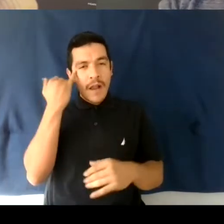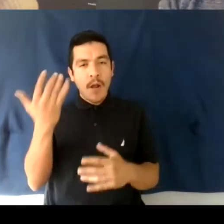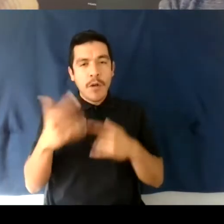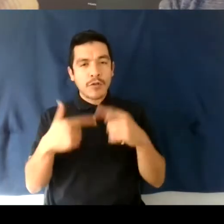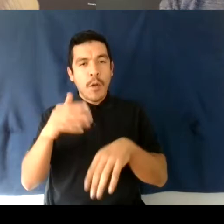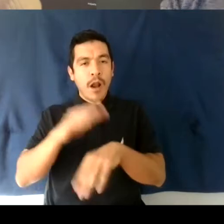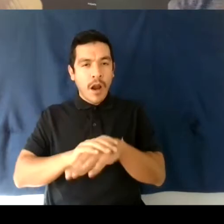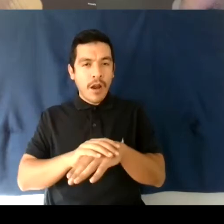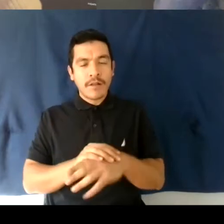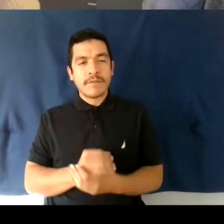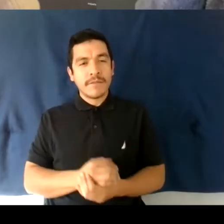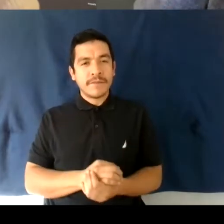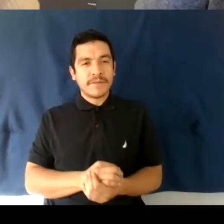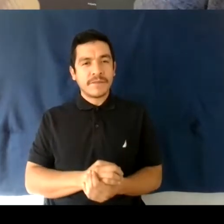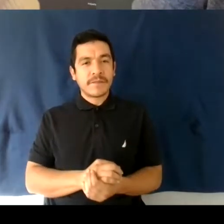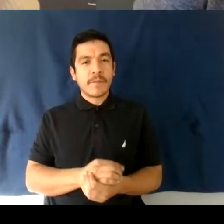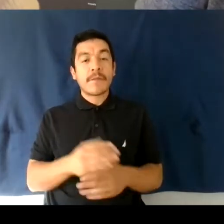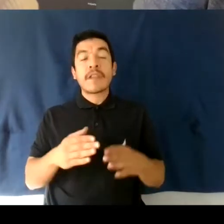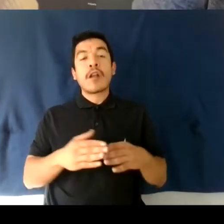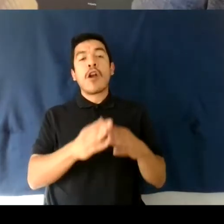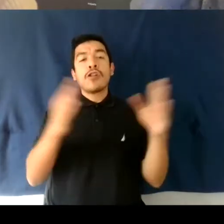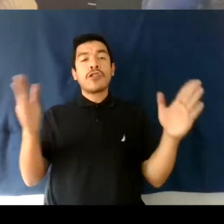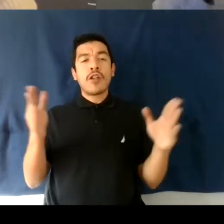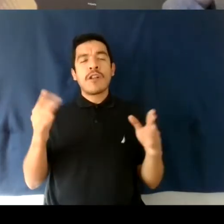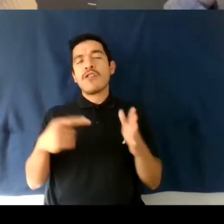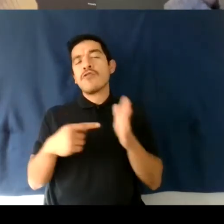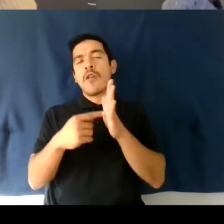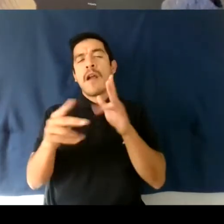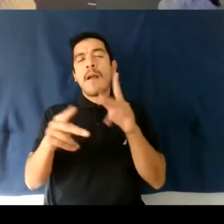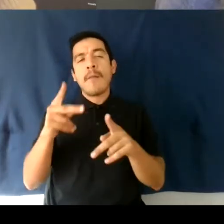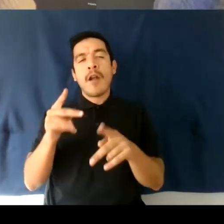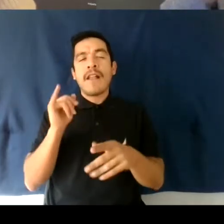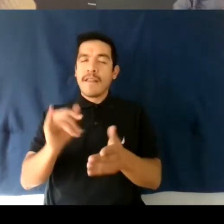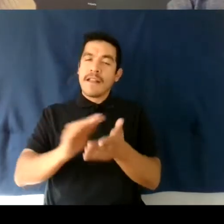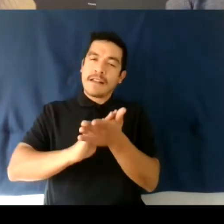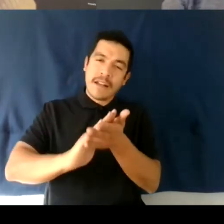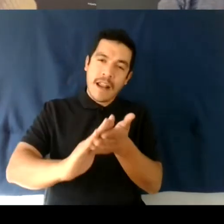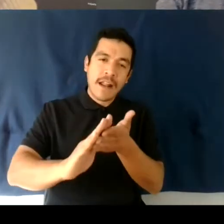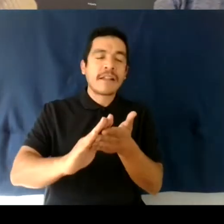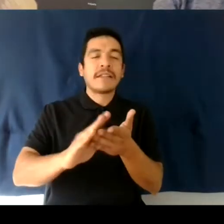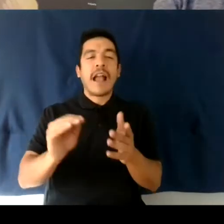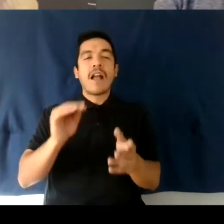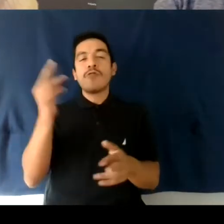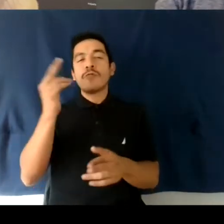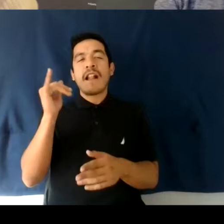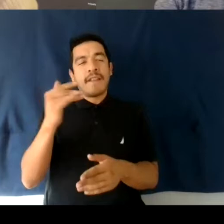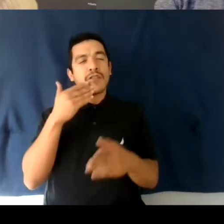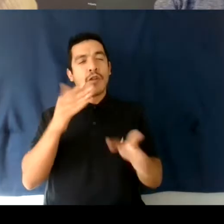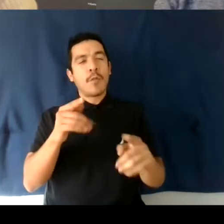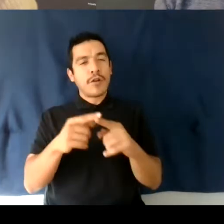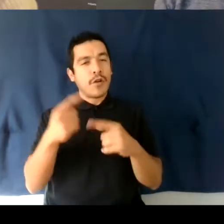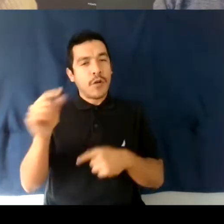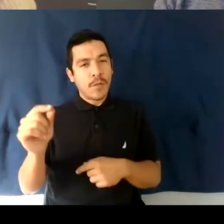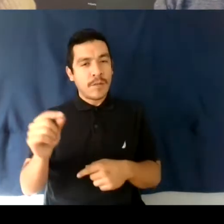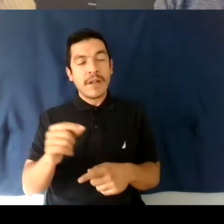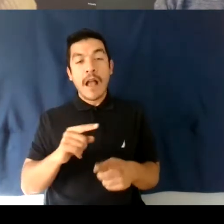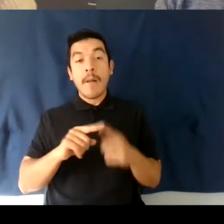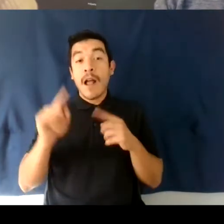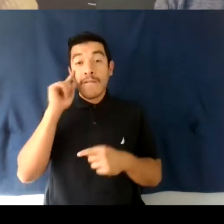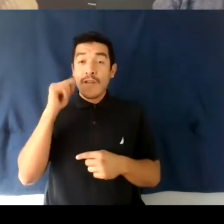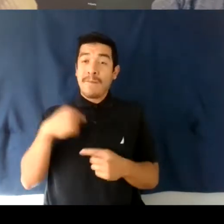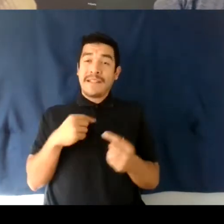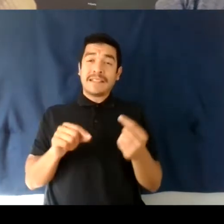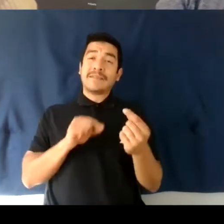think just generally like treating people with kindness and like trying to realize that is like a good way to go. But then for me